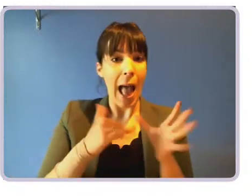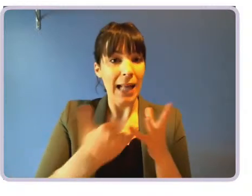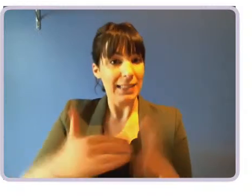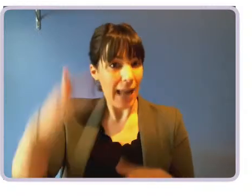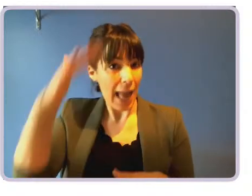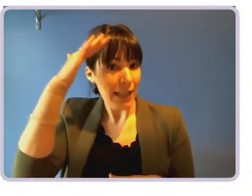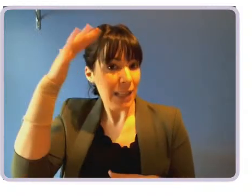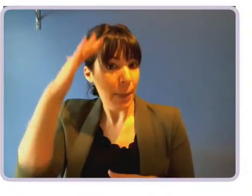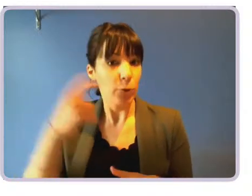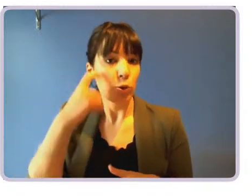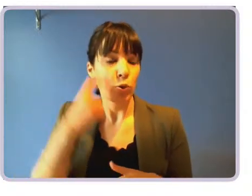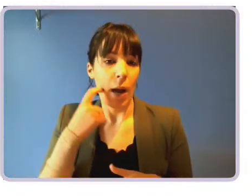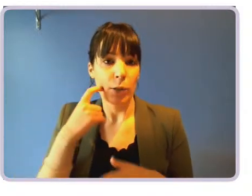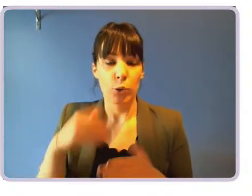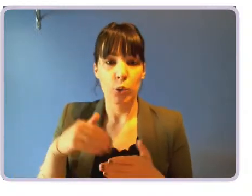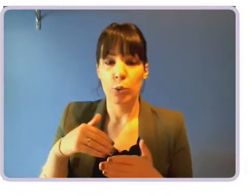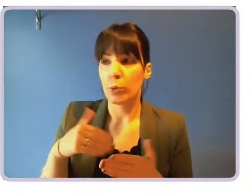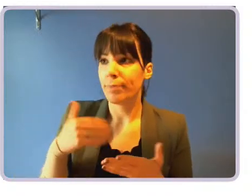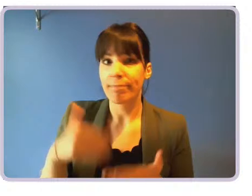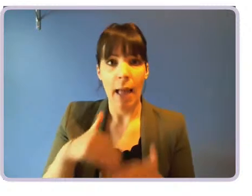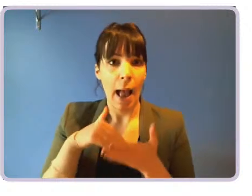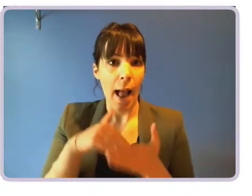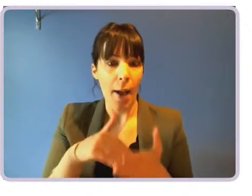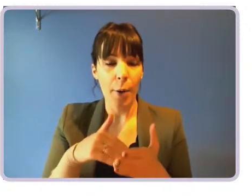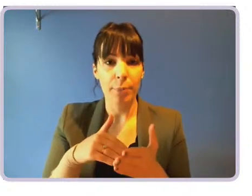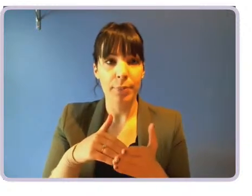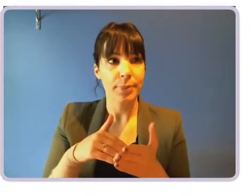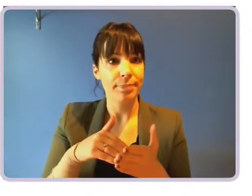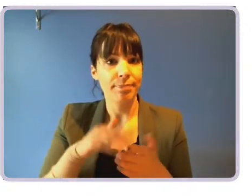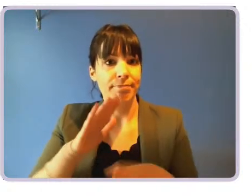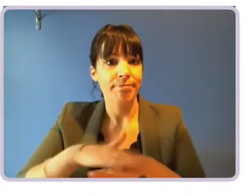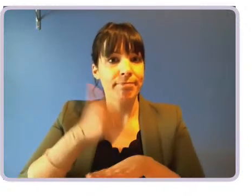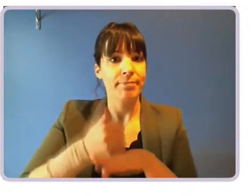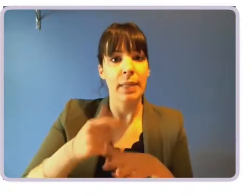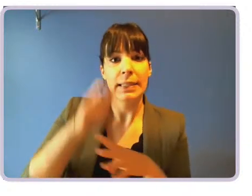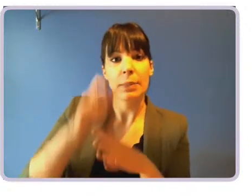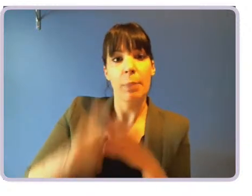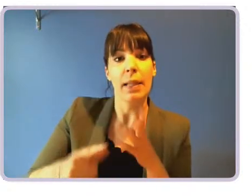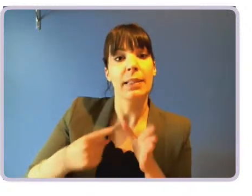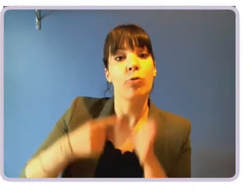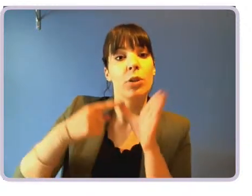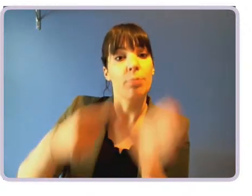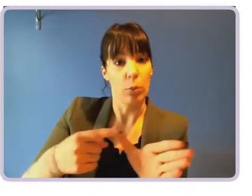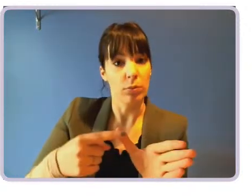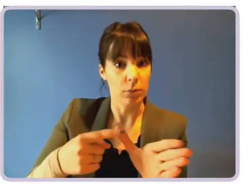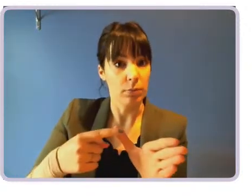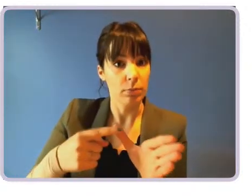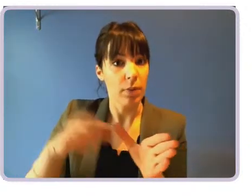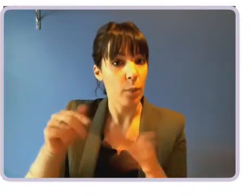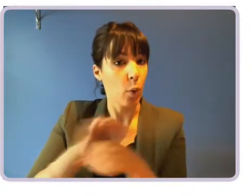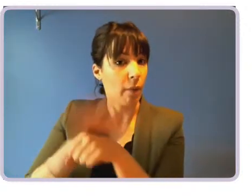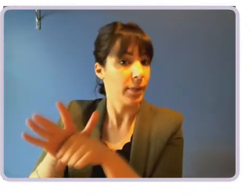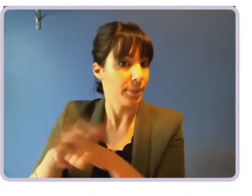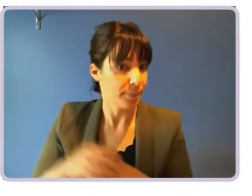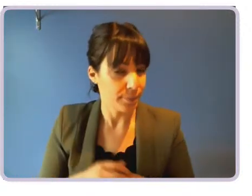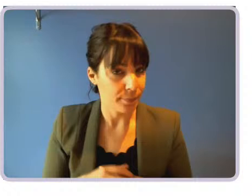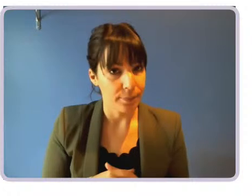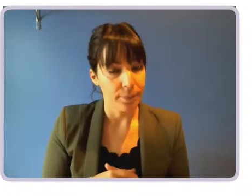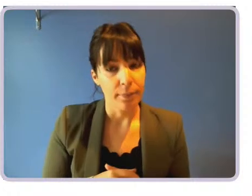mobilise a disability response in COVID. So I'm a